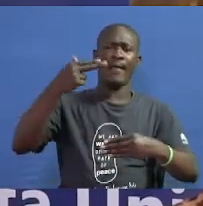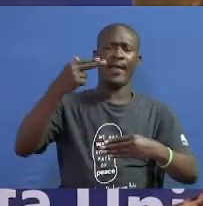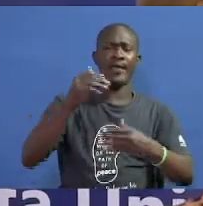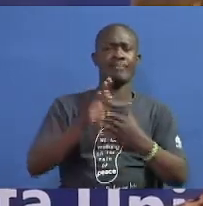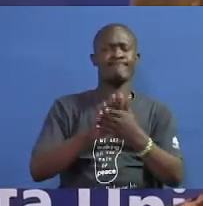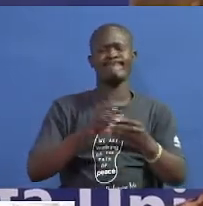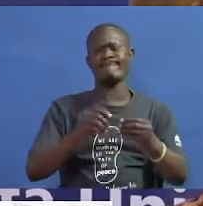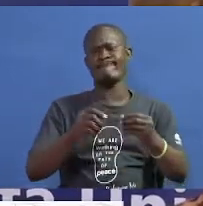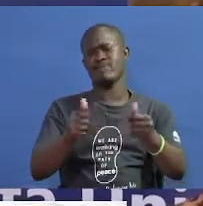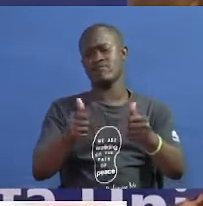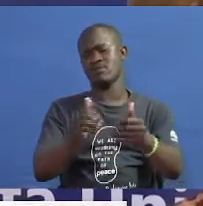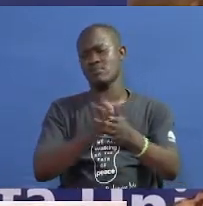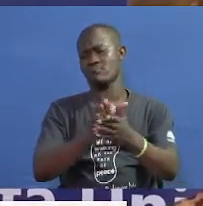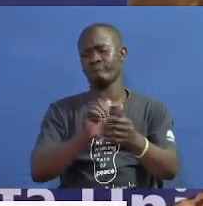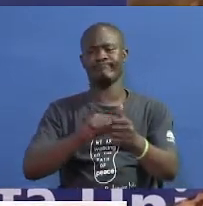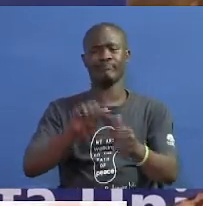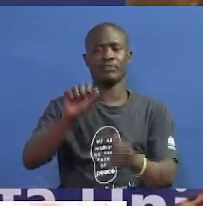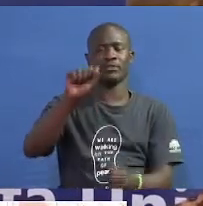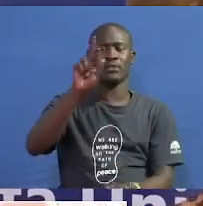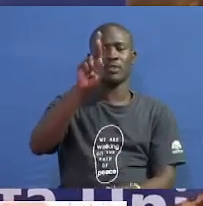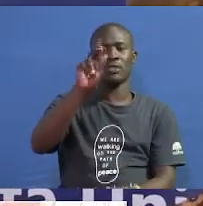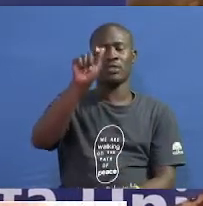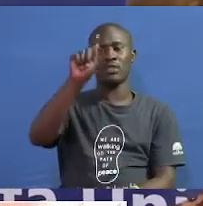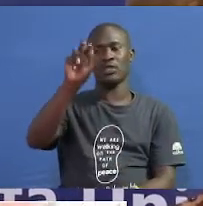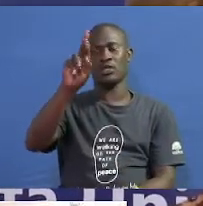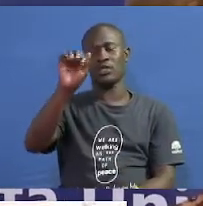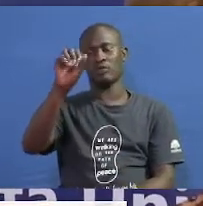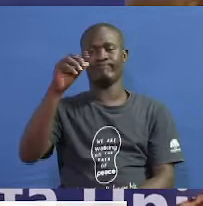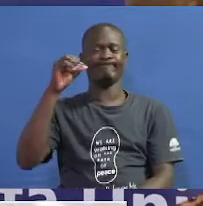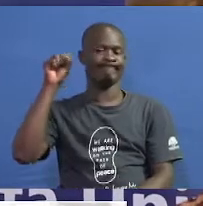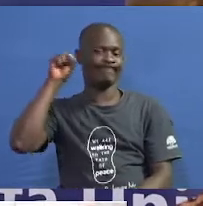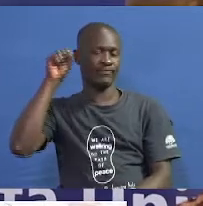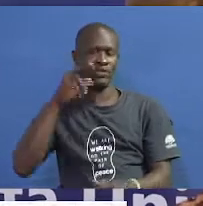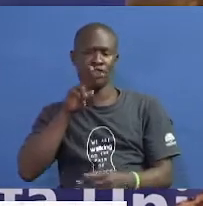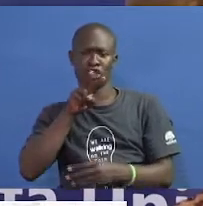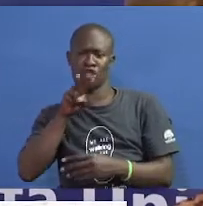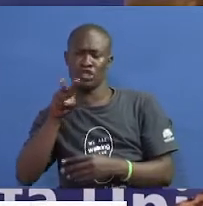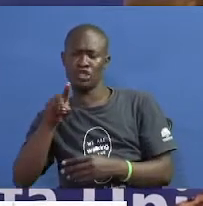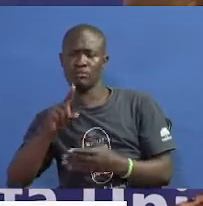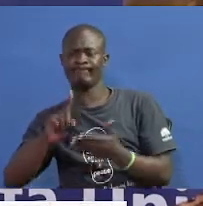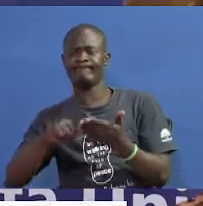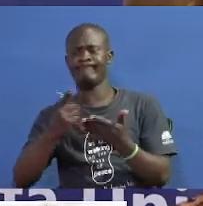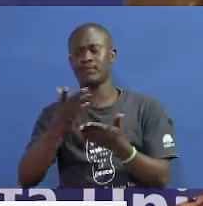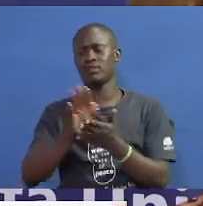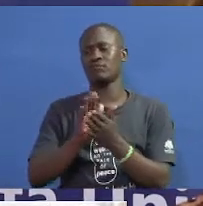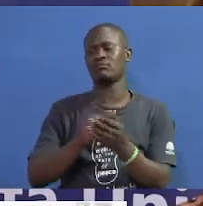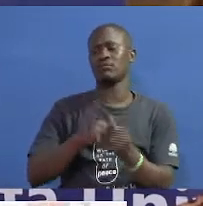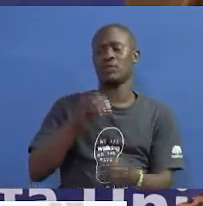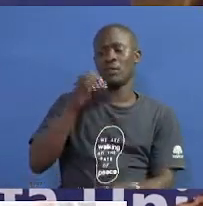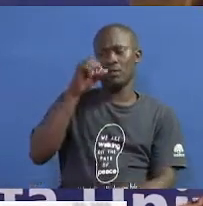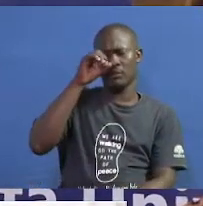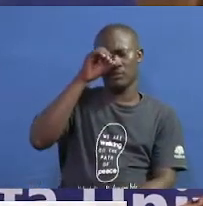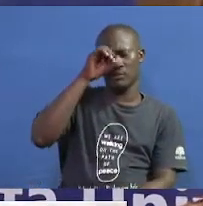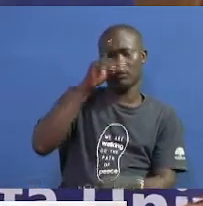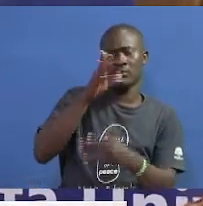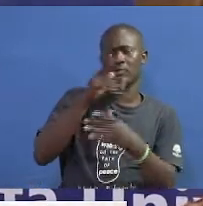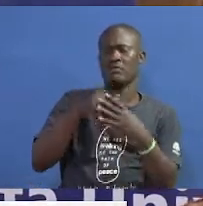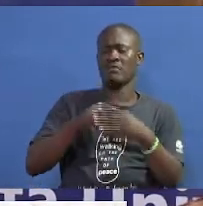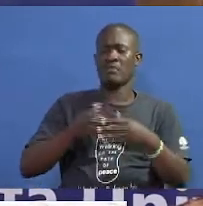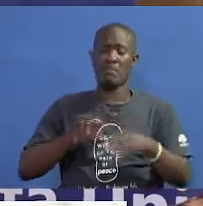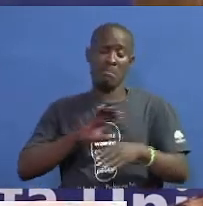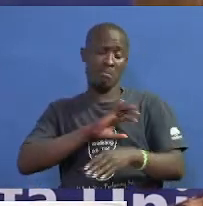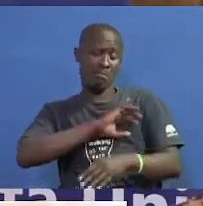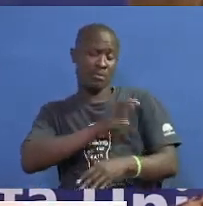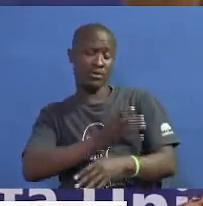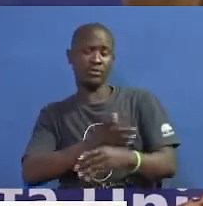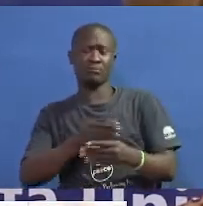than older ultrasounds, or that you can somehow see some microscopic areas of the pregnancy